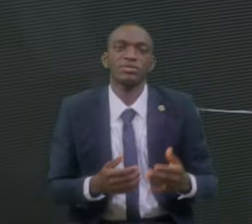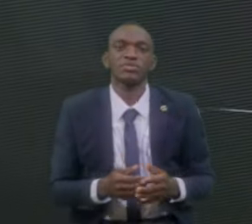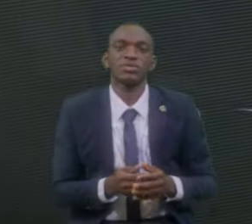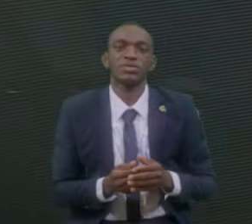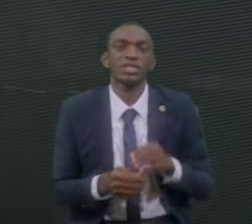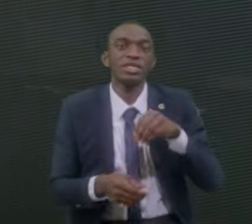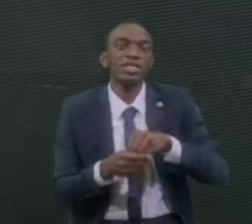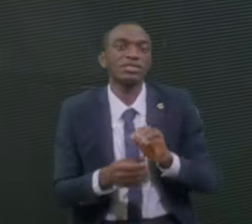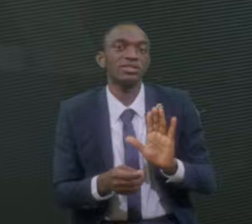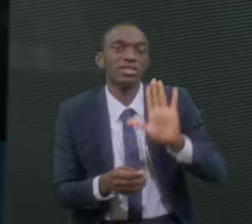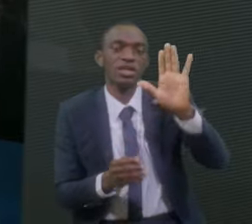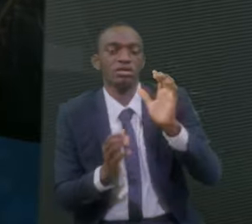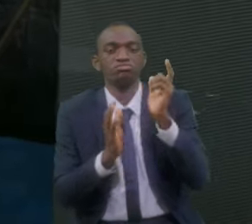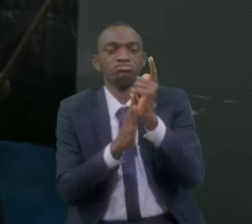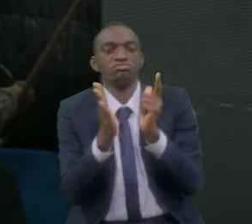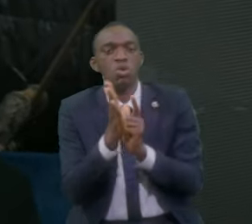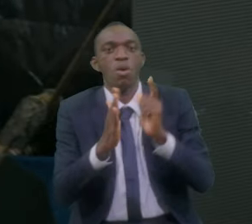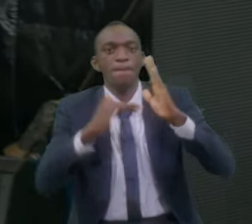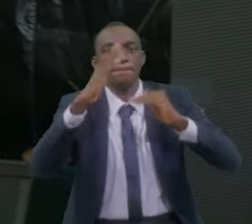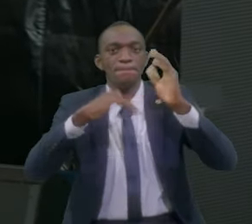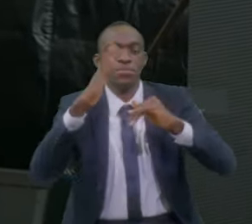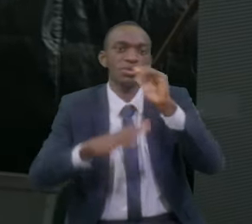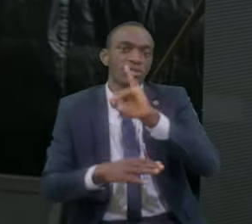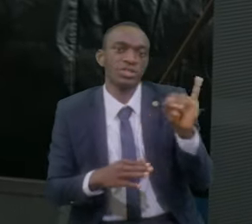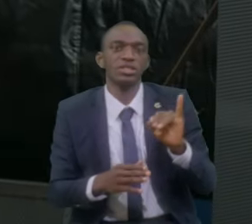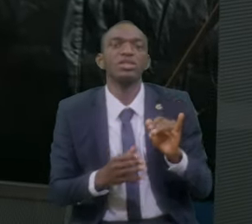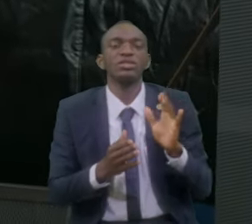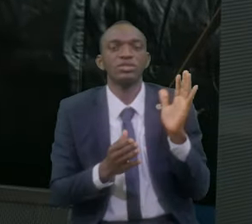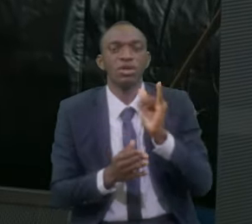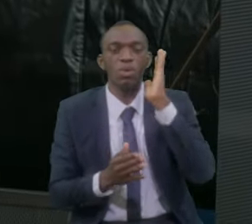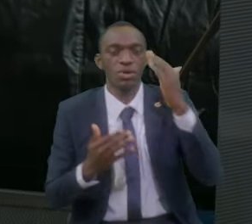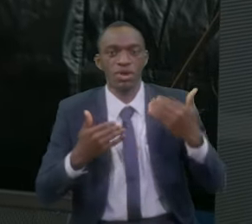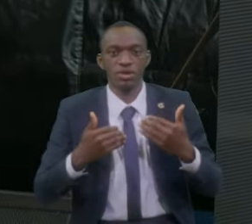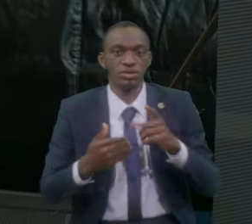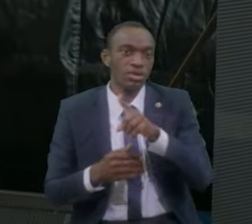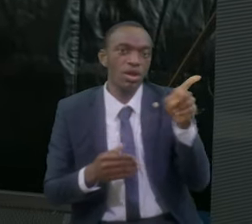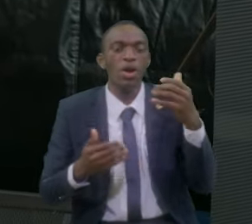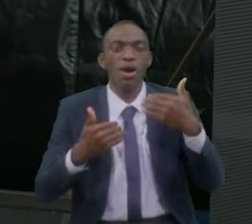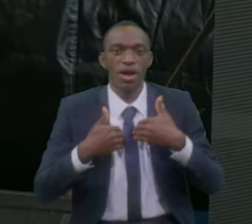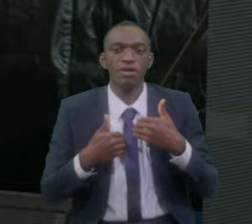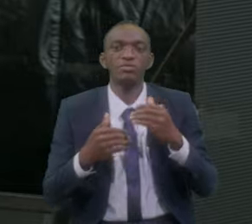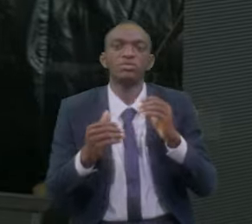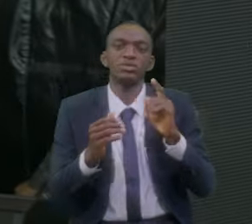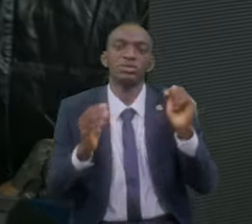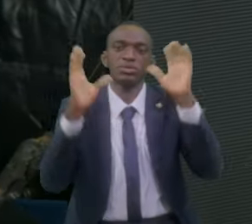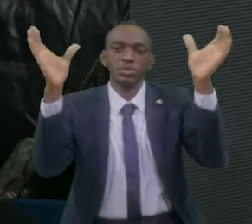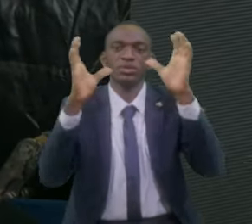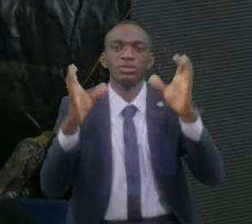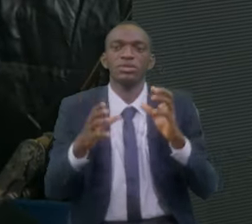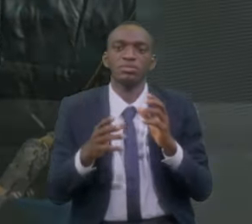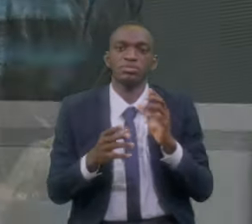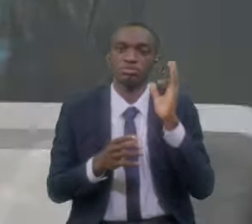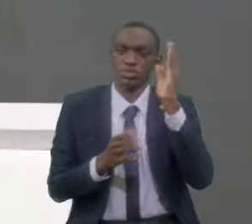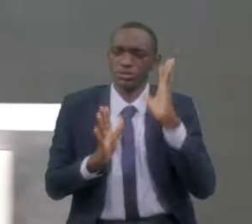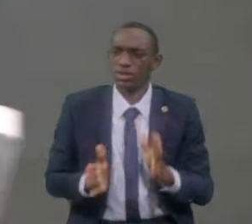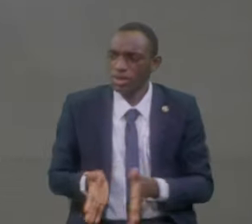building, we're going to have the crusade. They said, is that all right? I said, it's all right. And